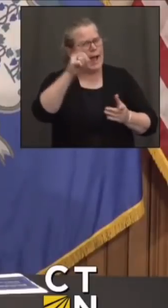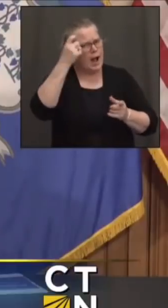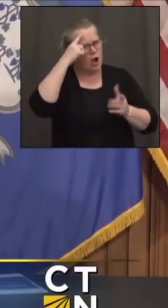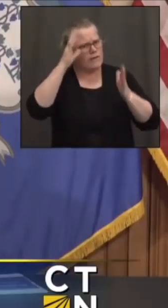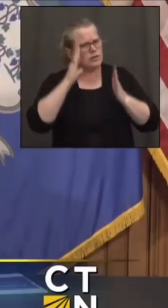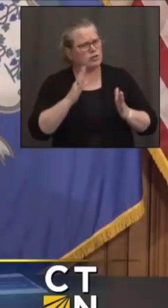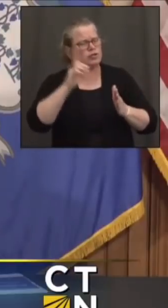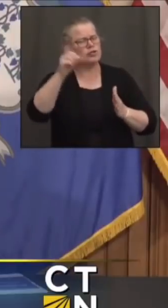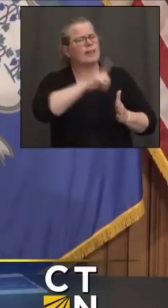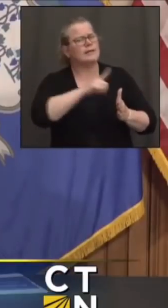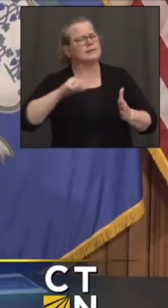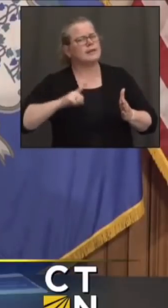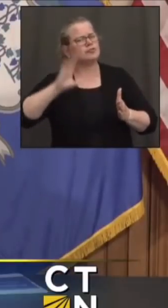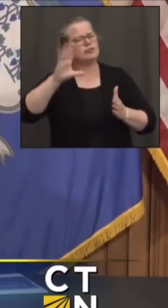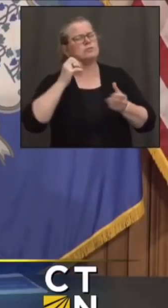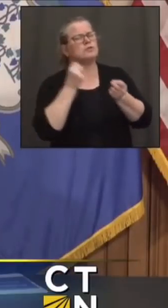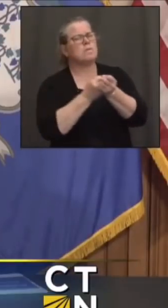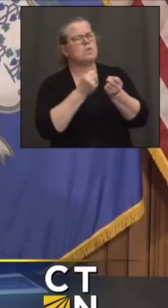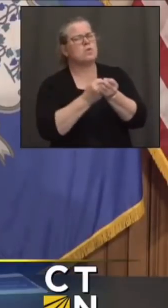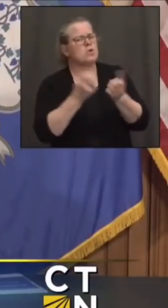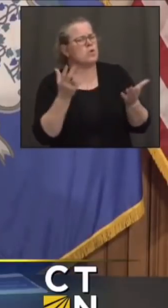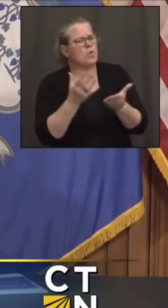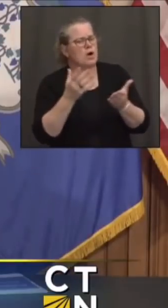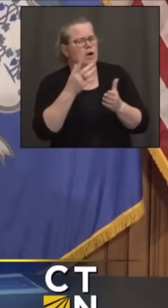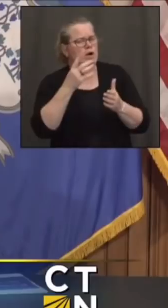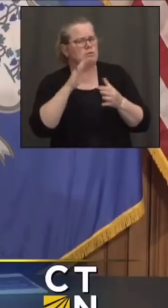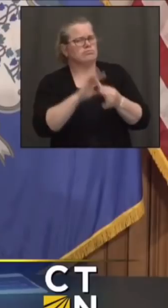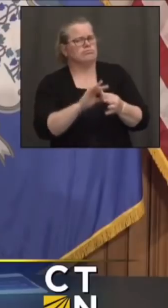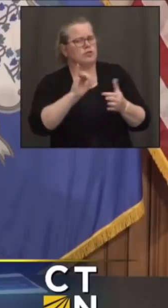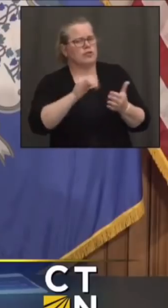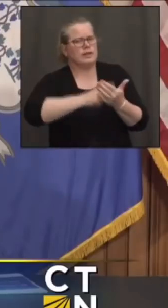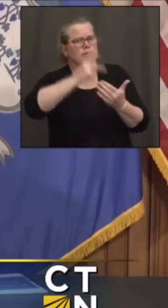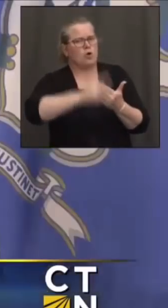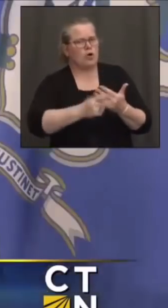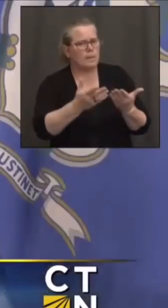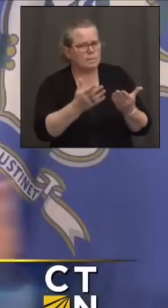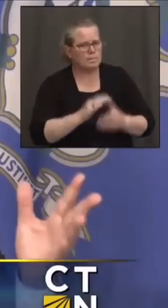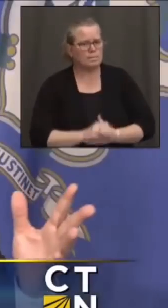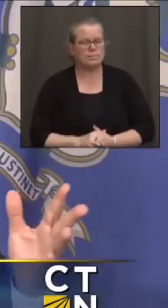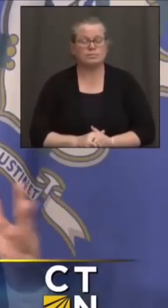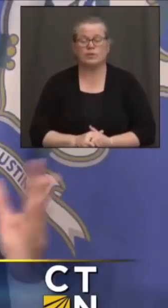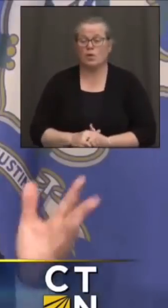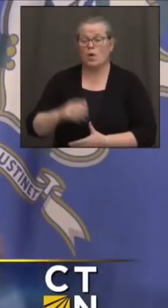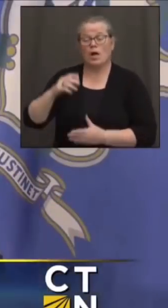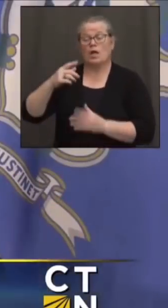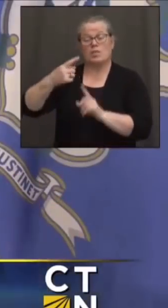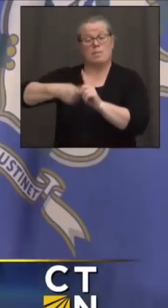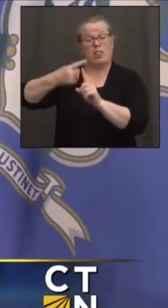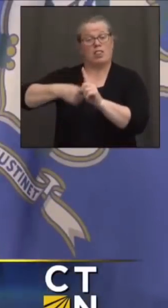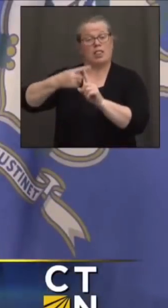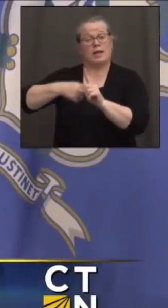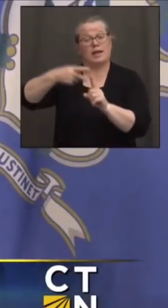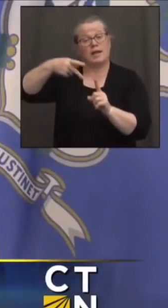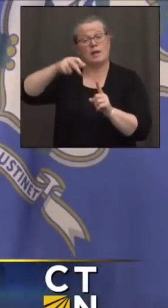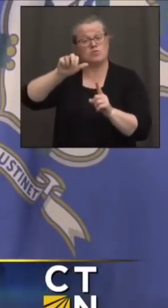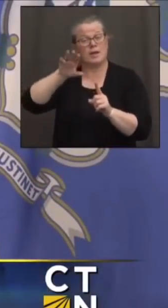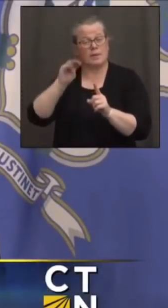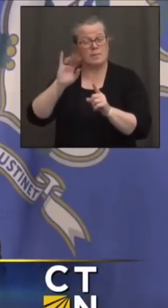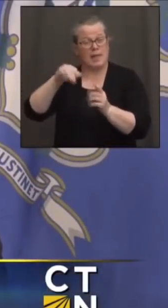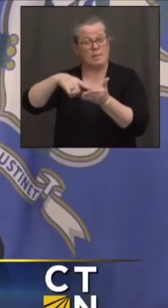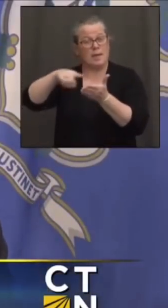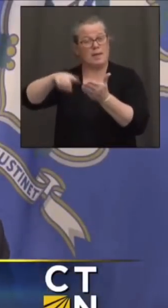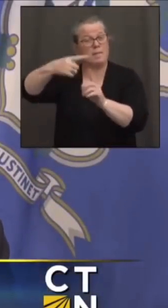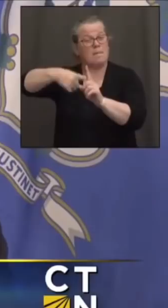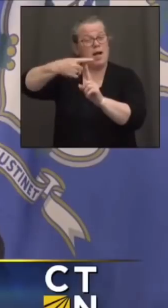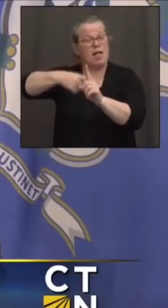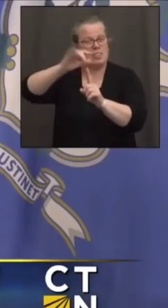from the legislature for these initiatives? Well, the premium support is automatically provided, by the federal